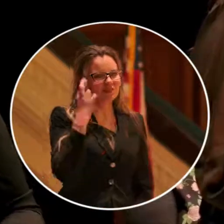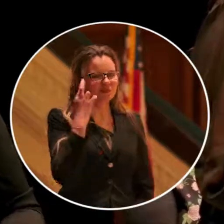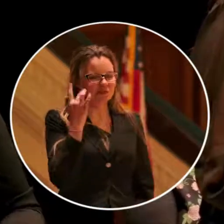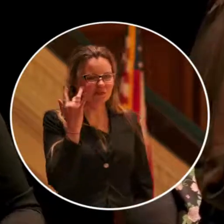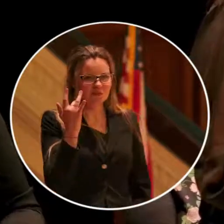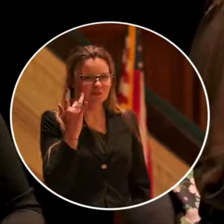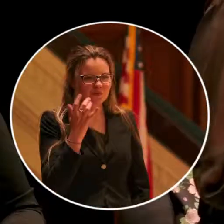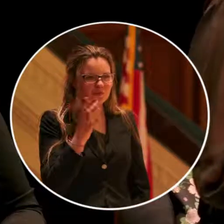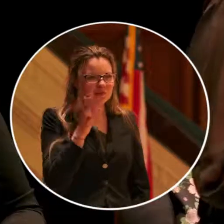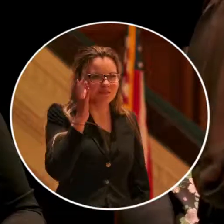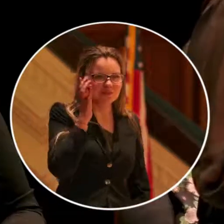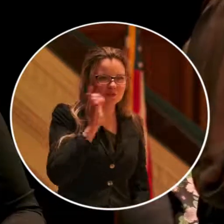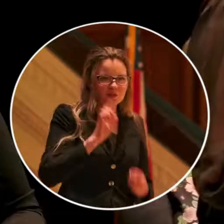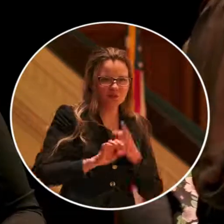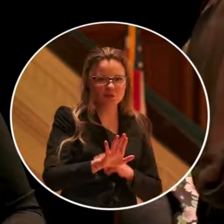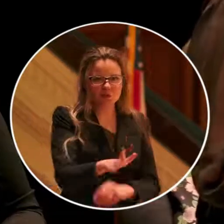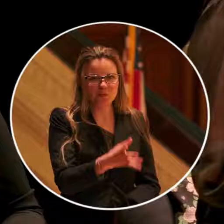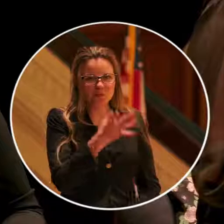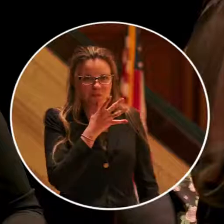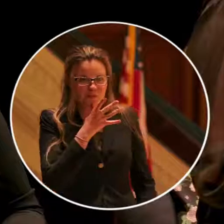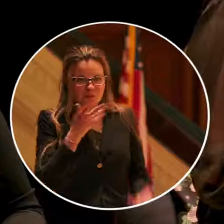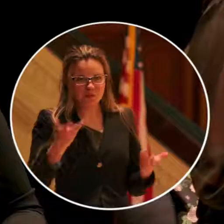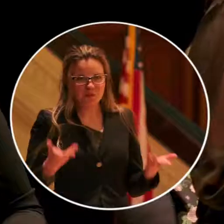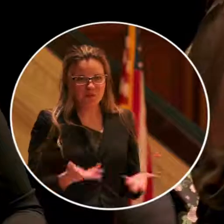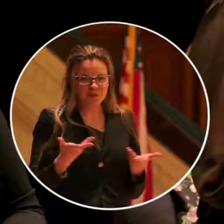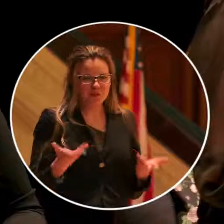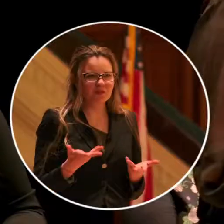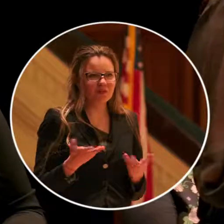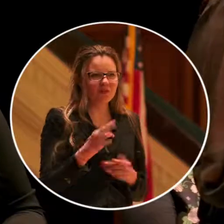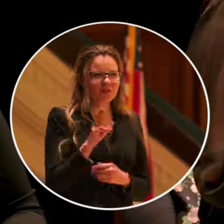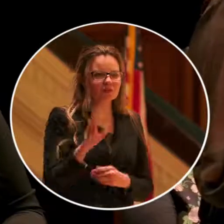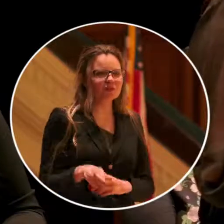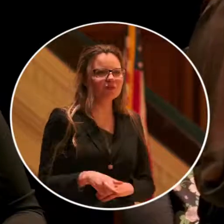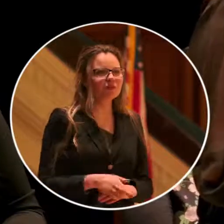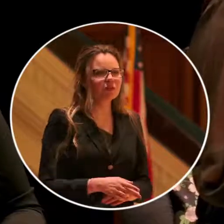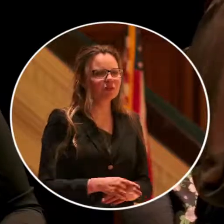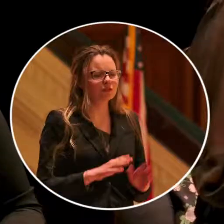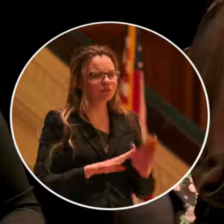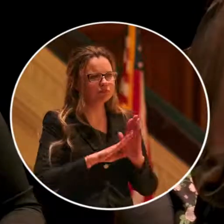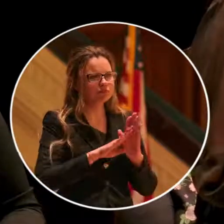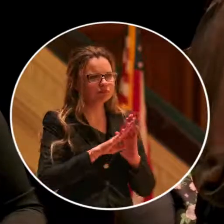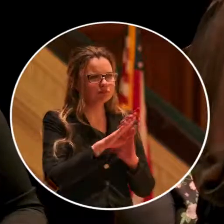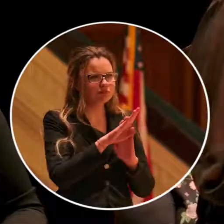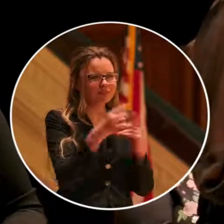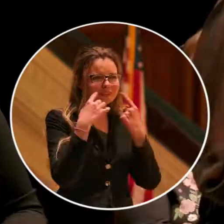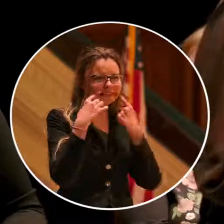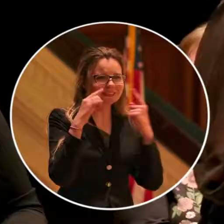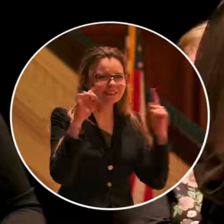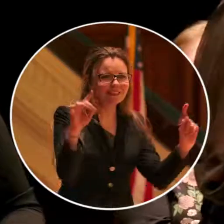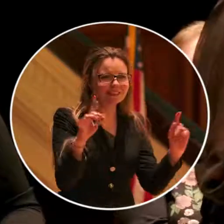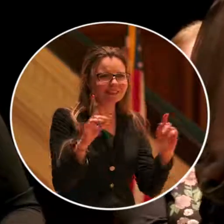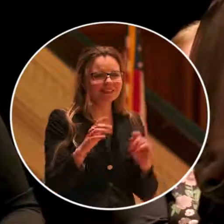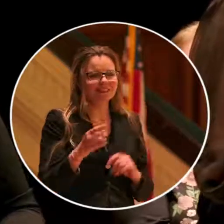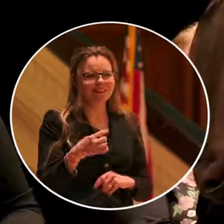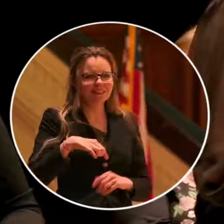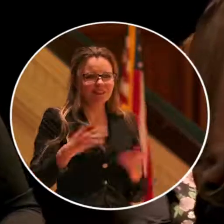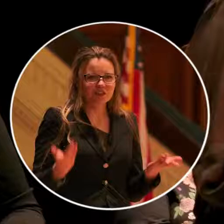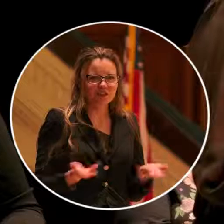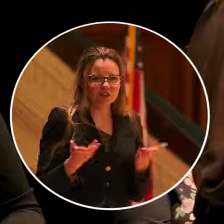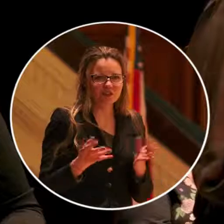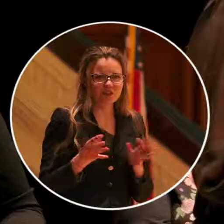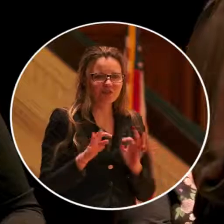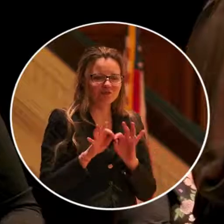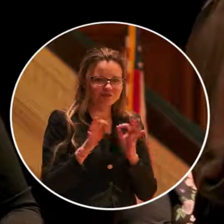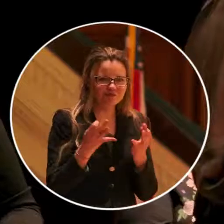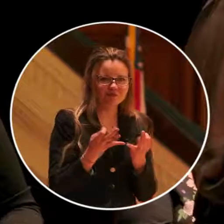Mother Rochester continues to have such a positive, upward trajectory within our family, our friends, and our